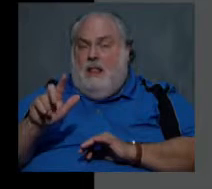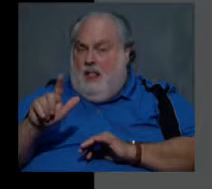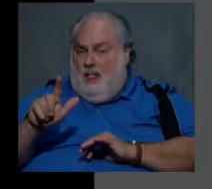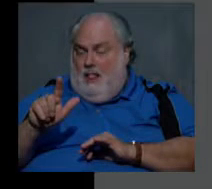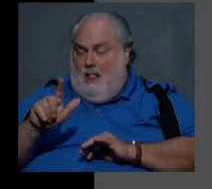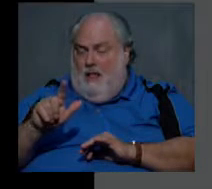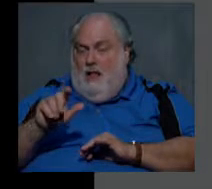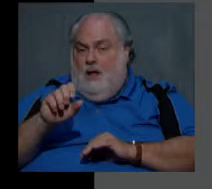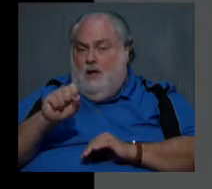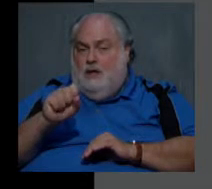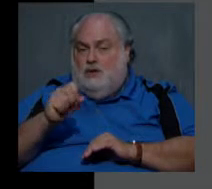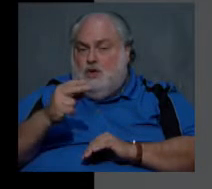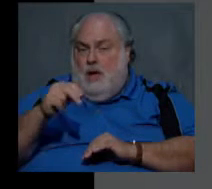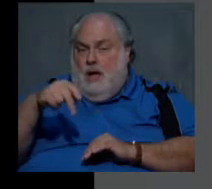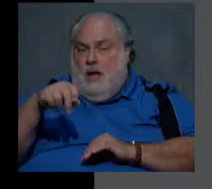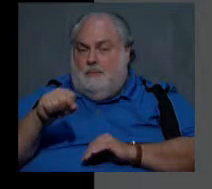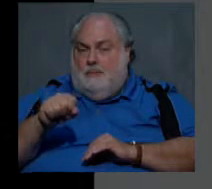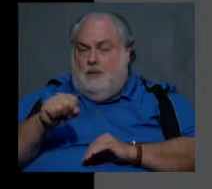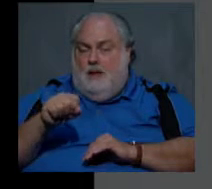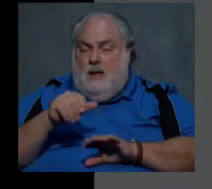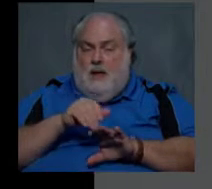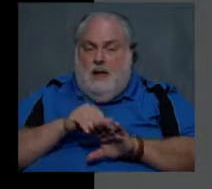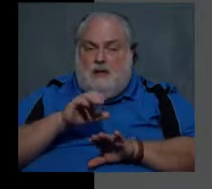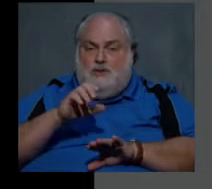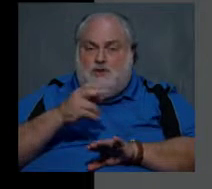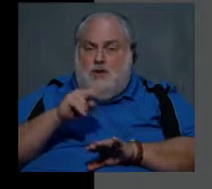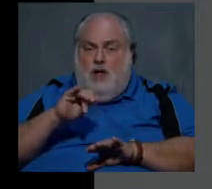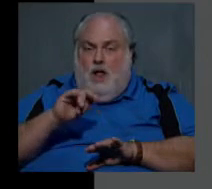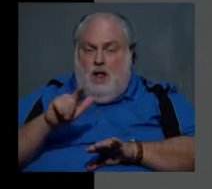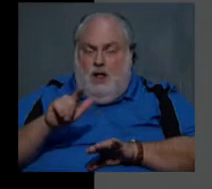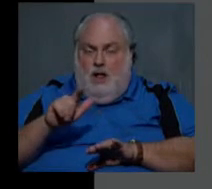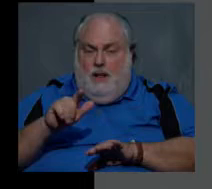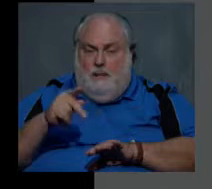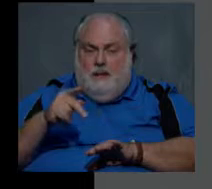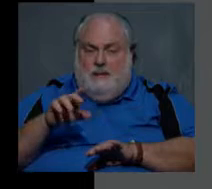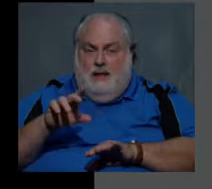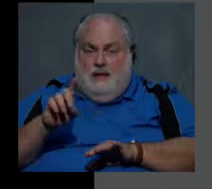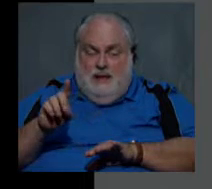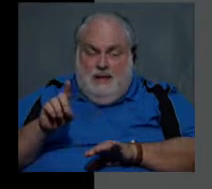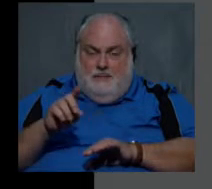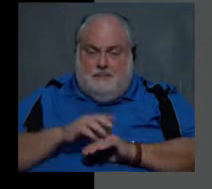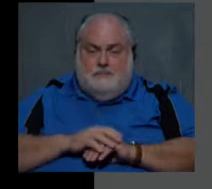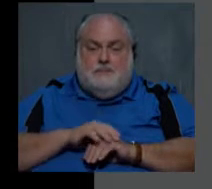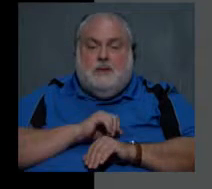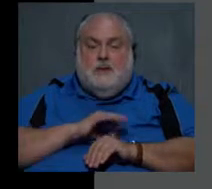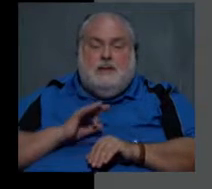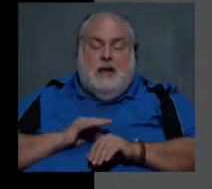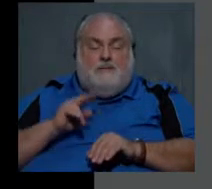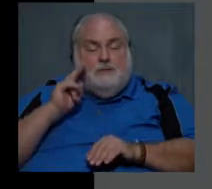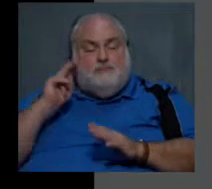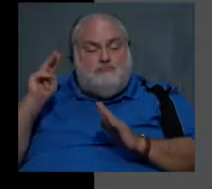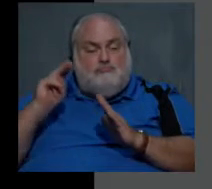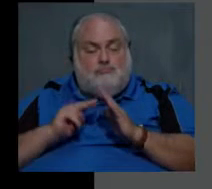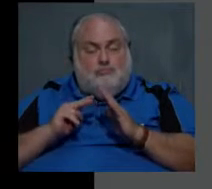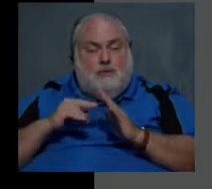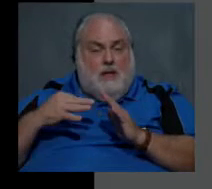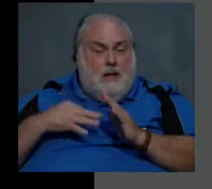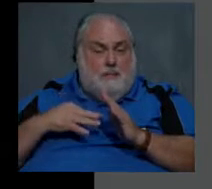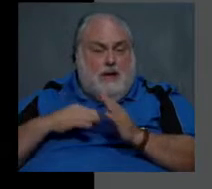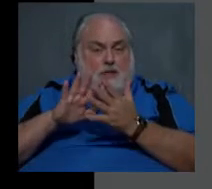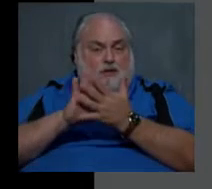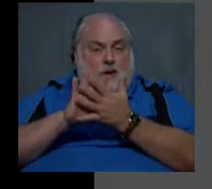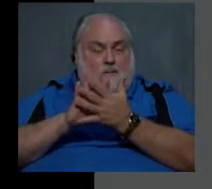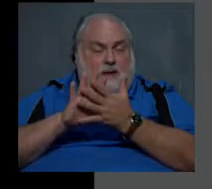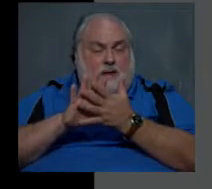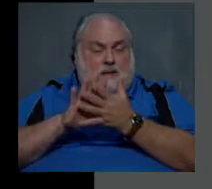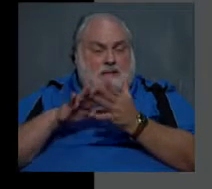form PCD, located on the southeast corner of Arkansas Systems Drive and Chenal Parkway. Staff has reviewed the applicant's traffic study and based on a